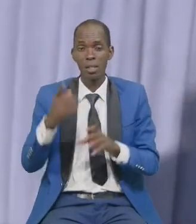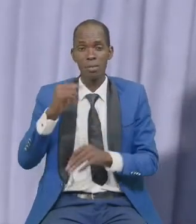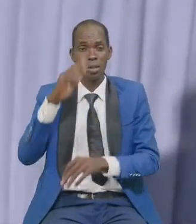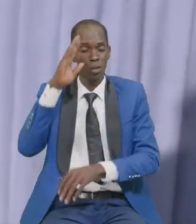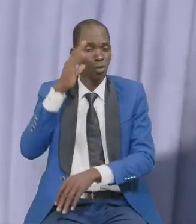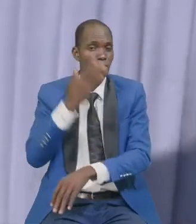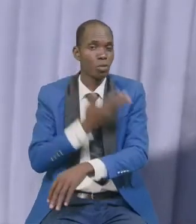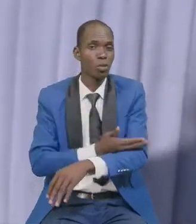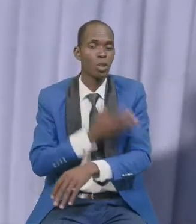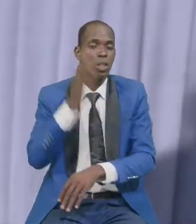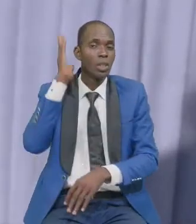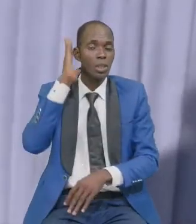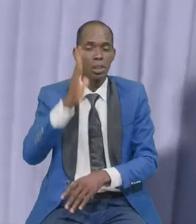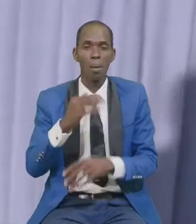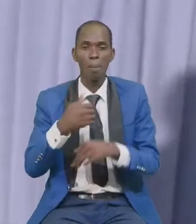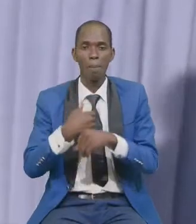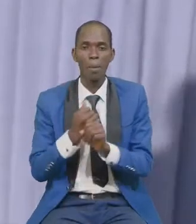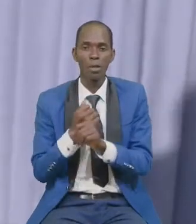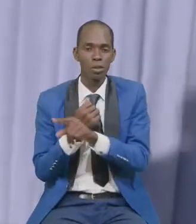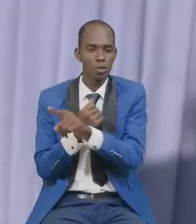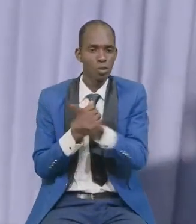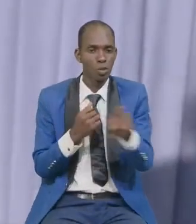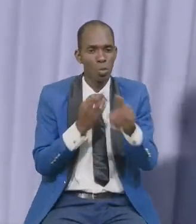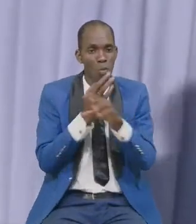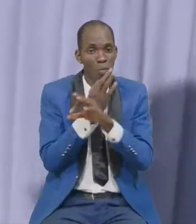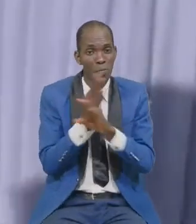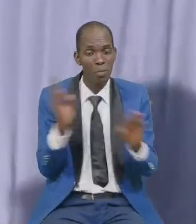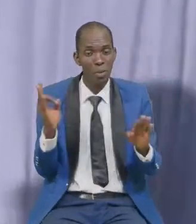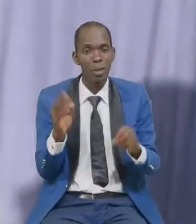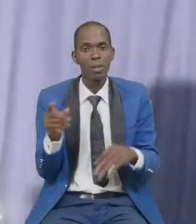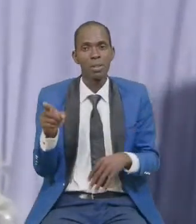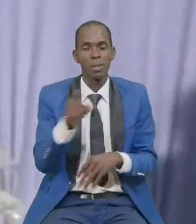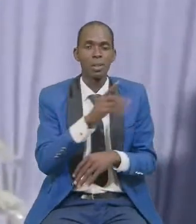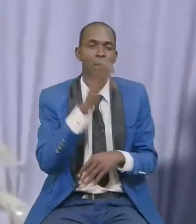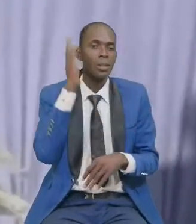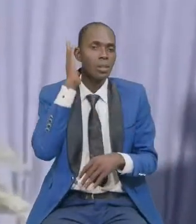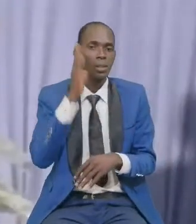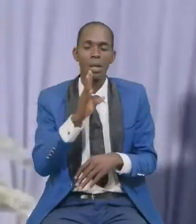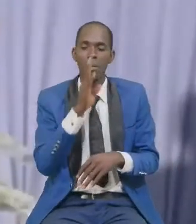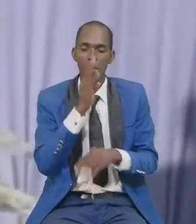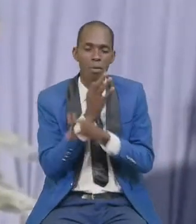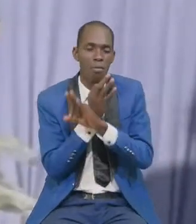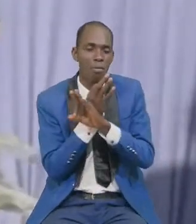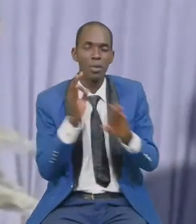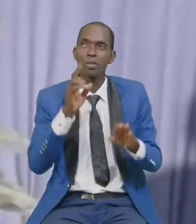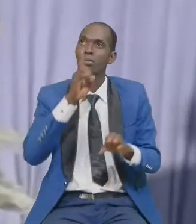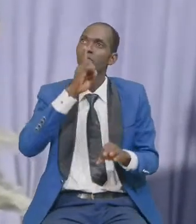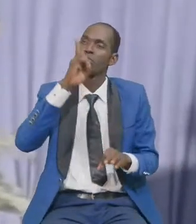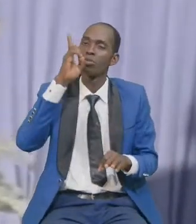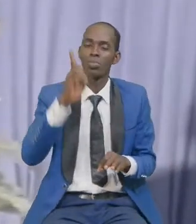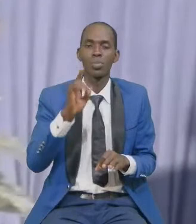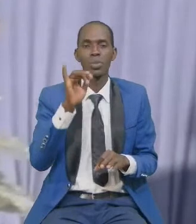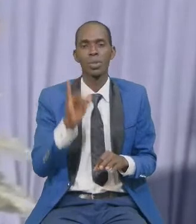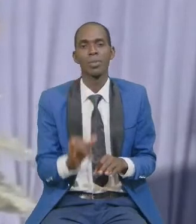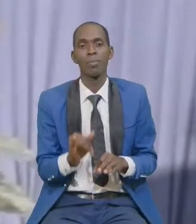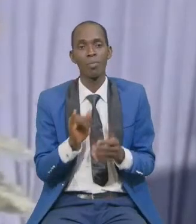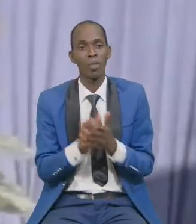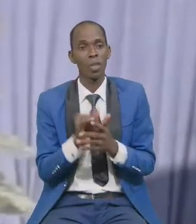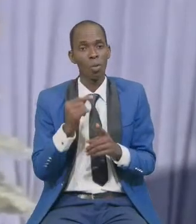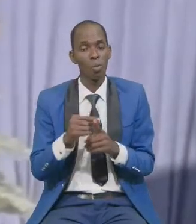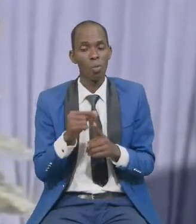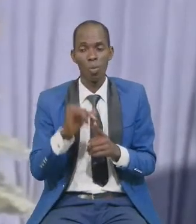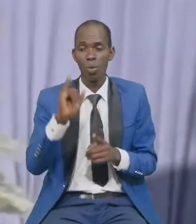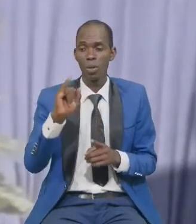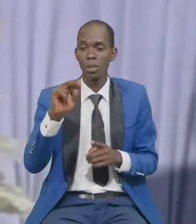make you free, ye shall be free indeed. That's what indeed there